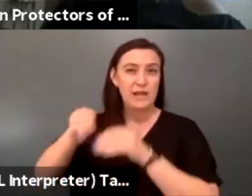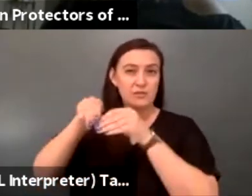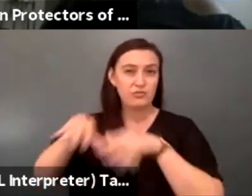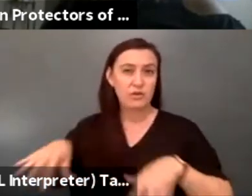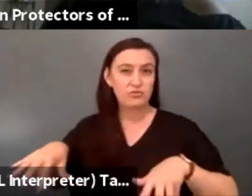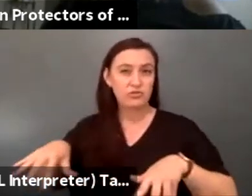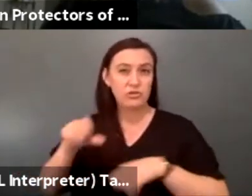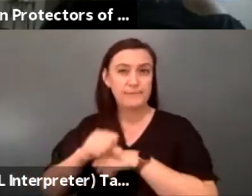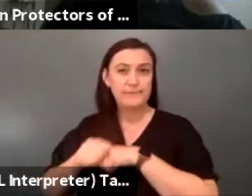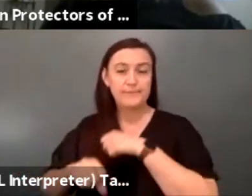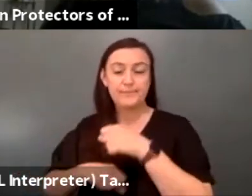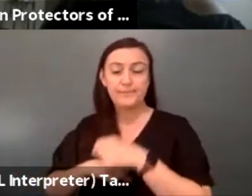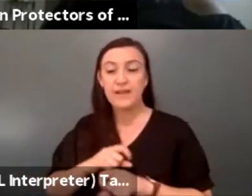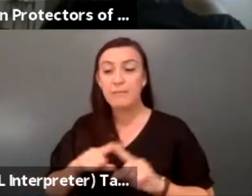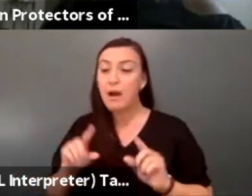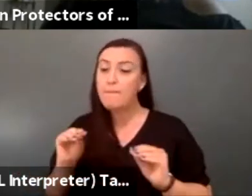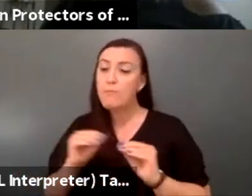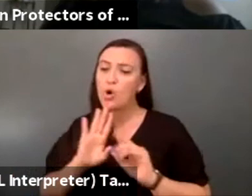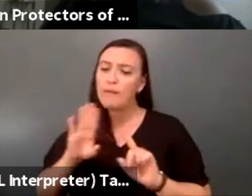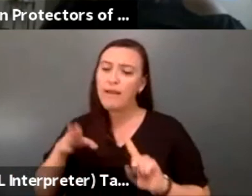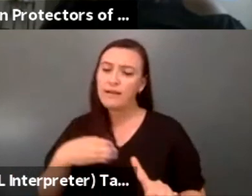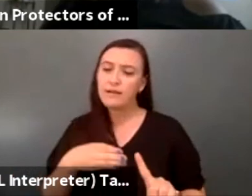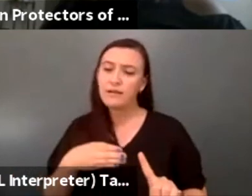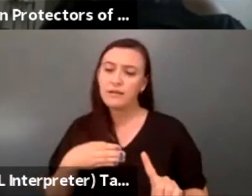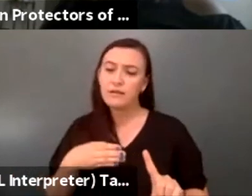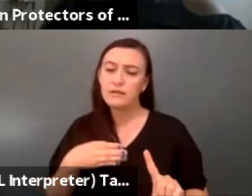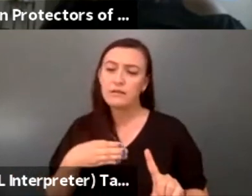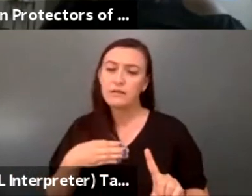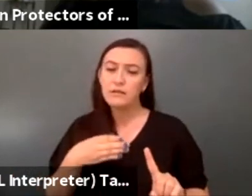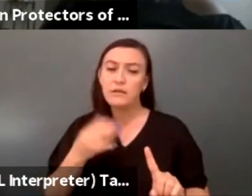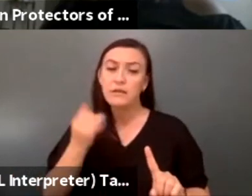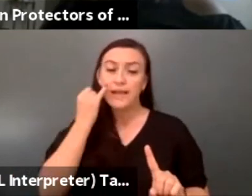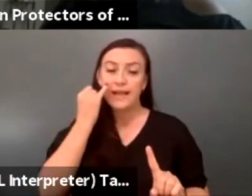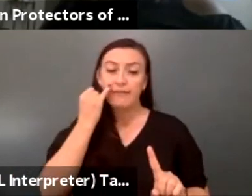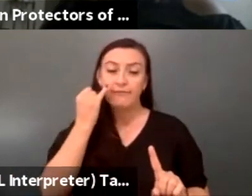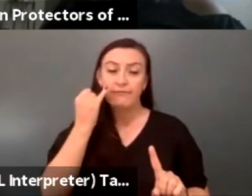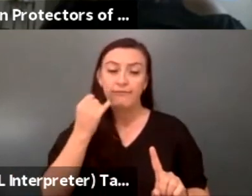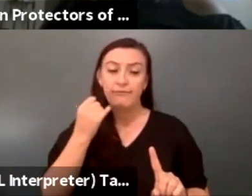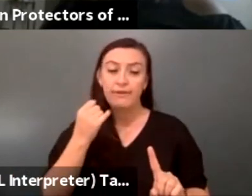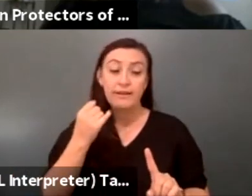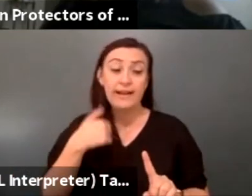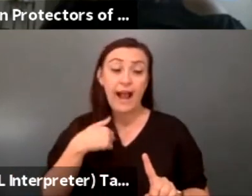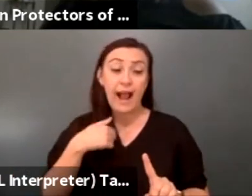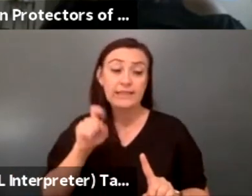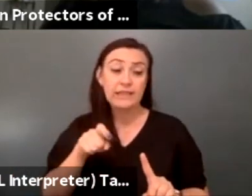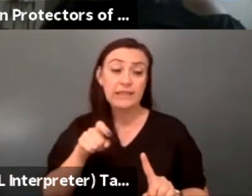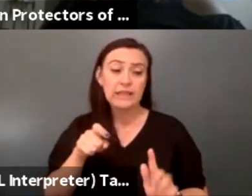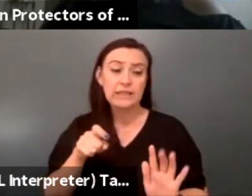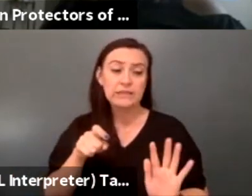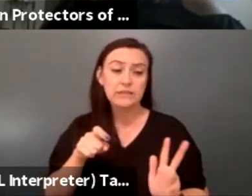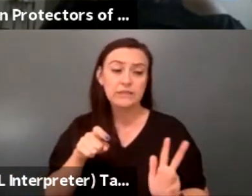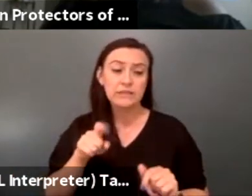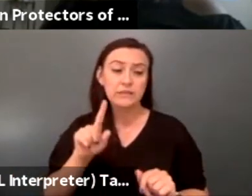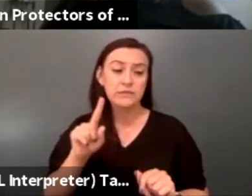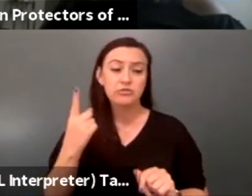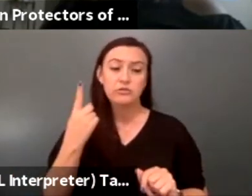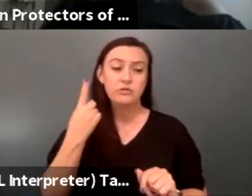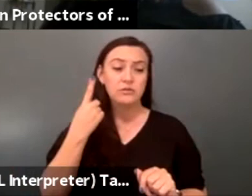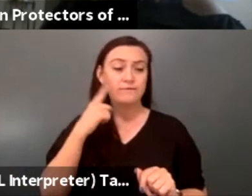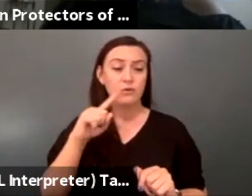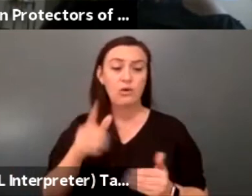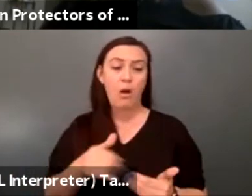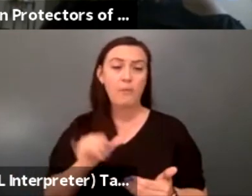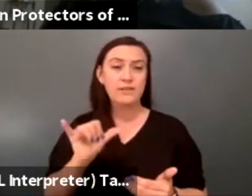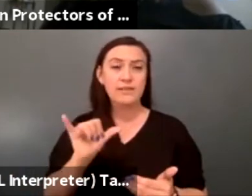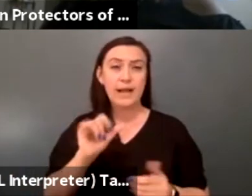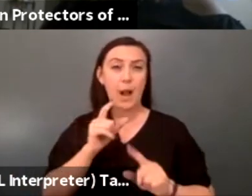But more like if I was to be, I needed it only for almost like a